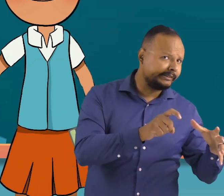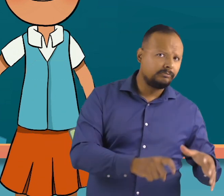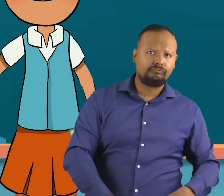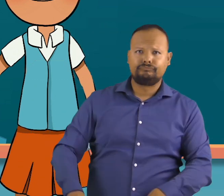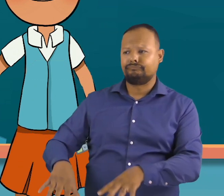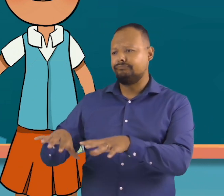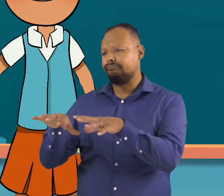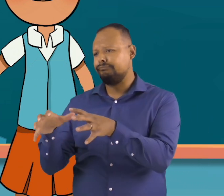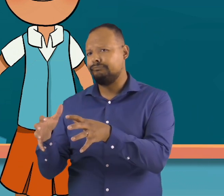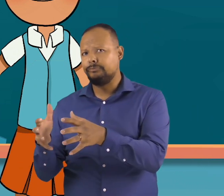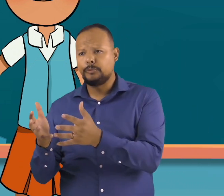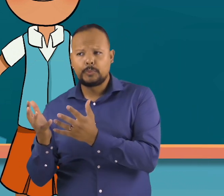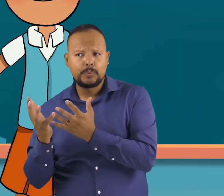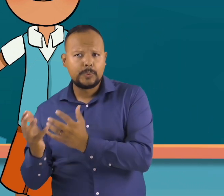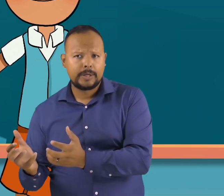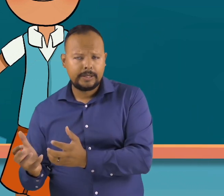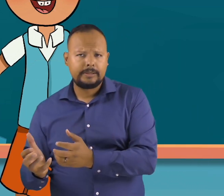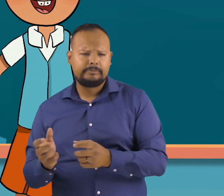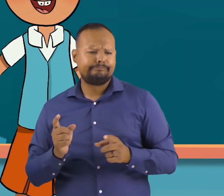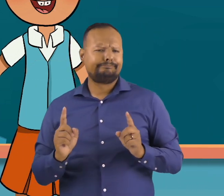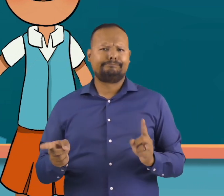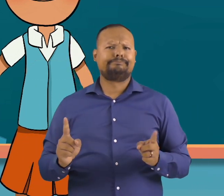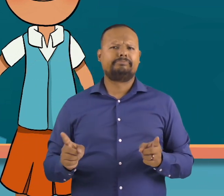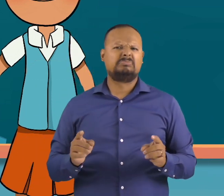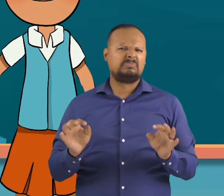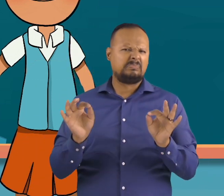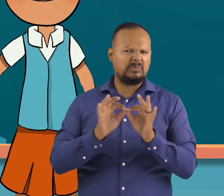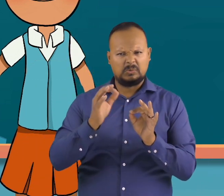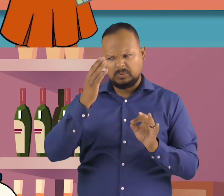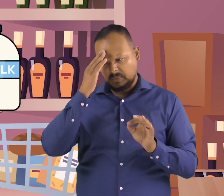understanding the difference is so important.